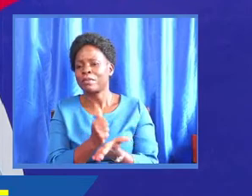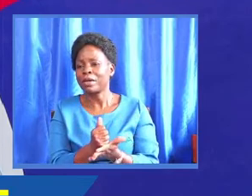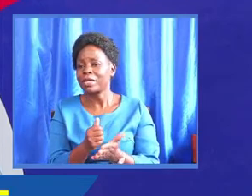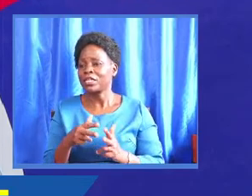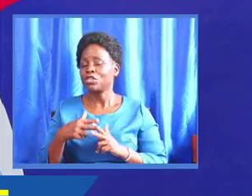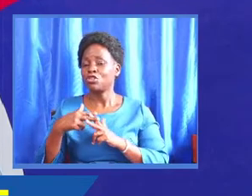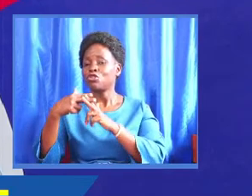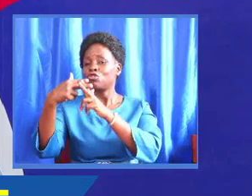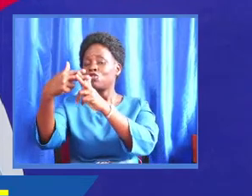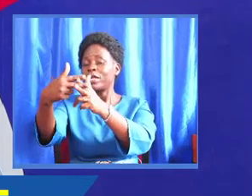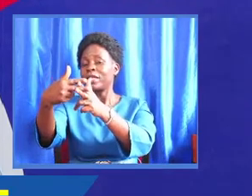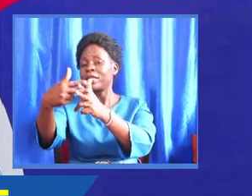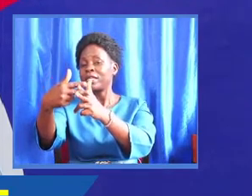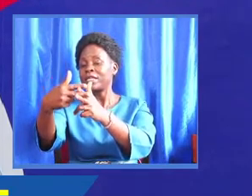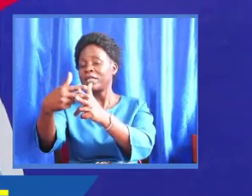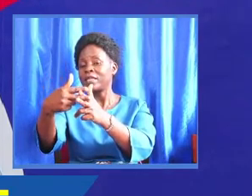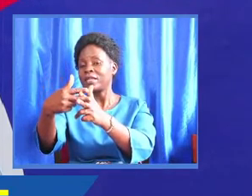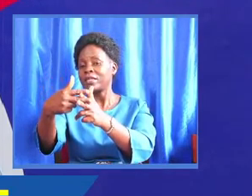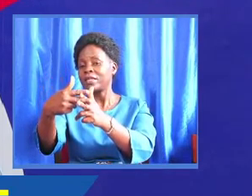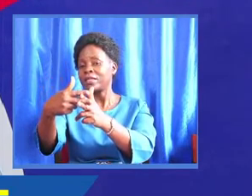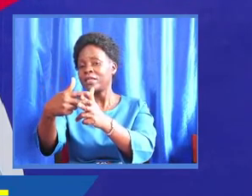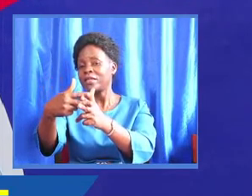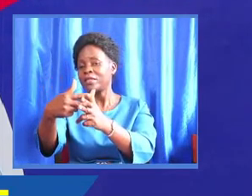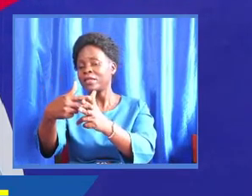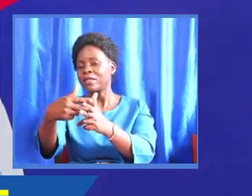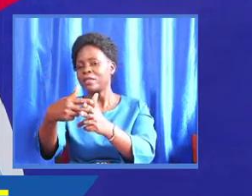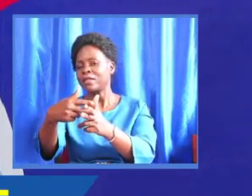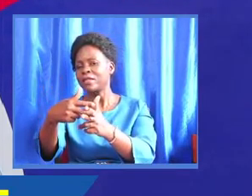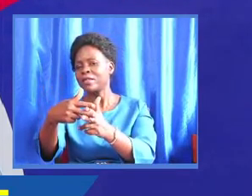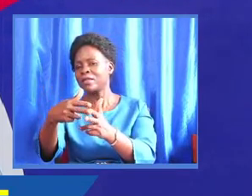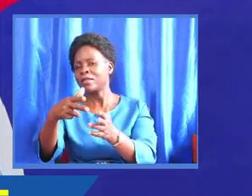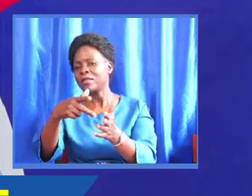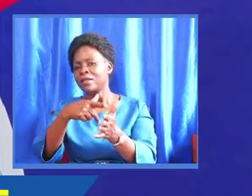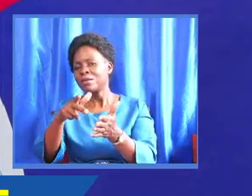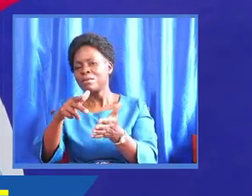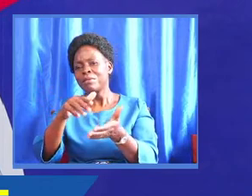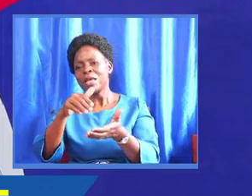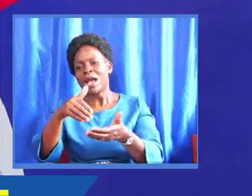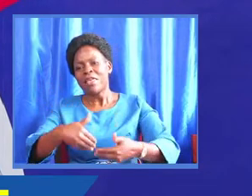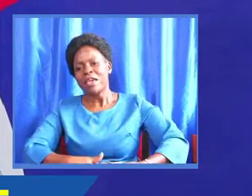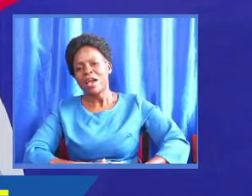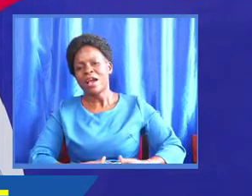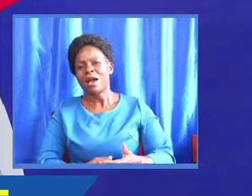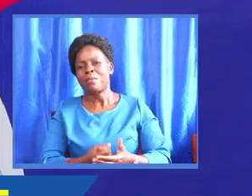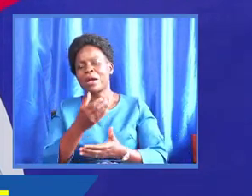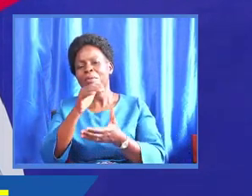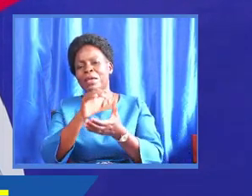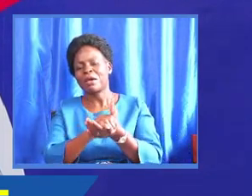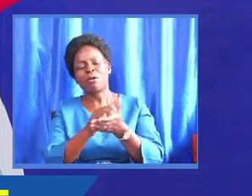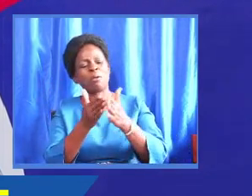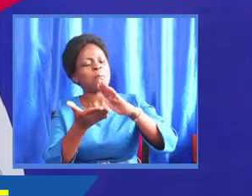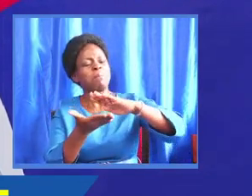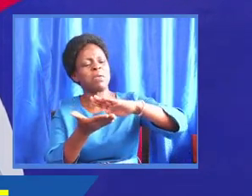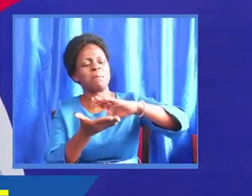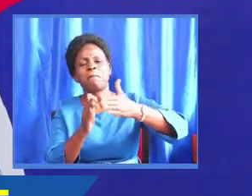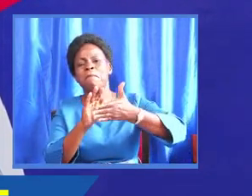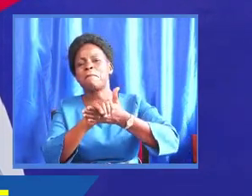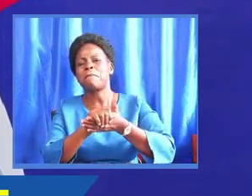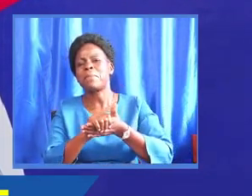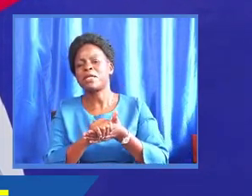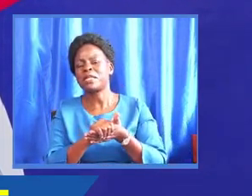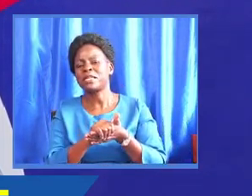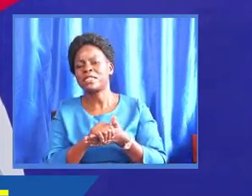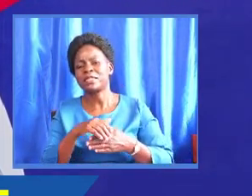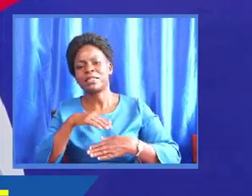lend is to pay a young upcoming couple or partners